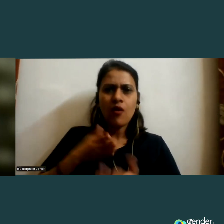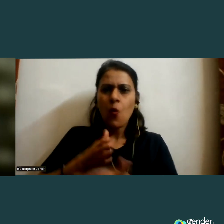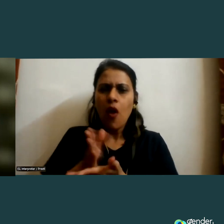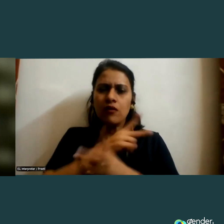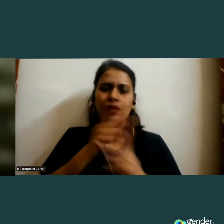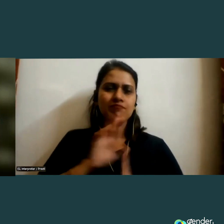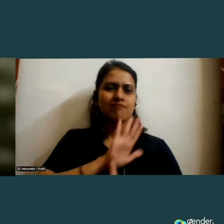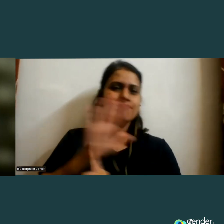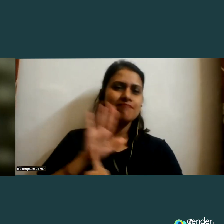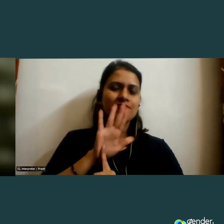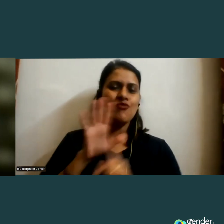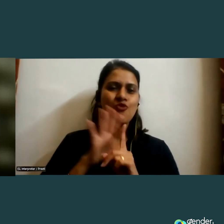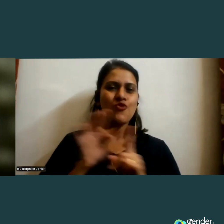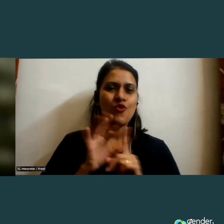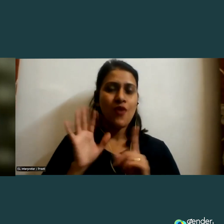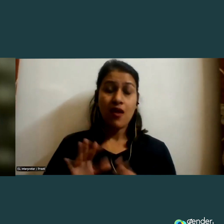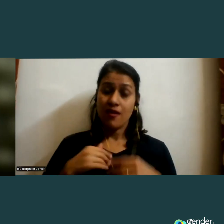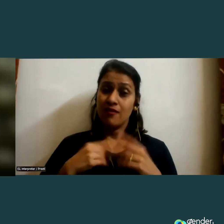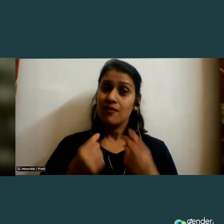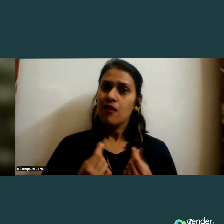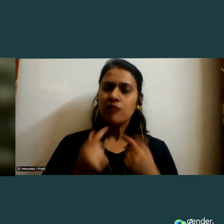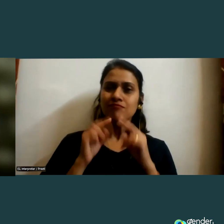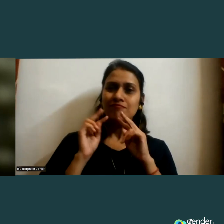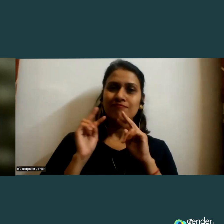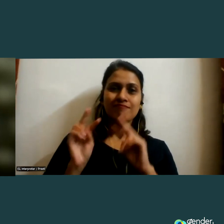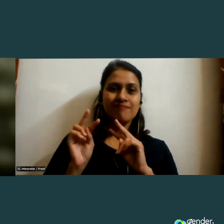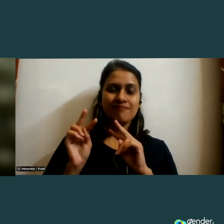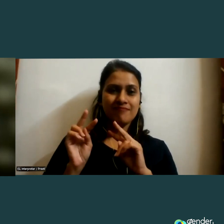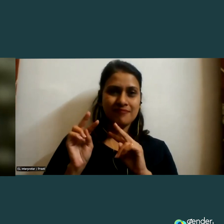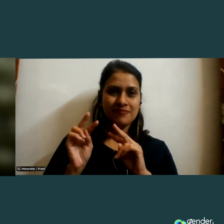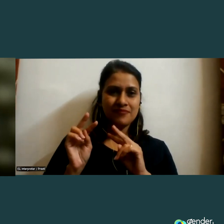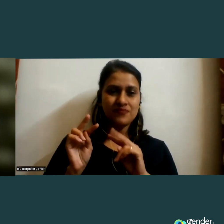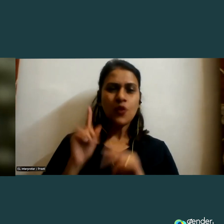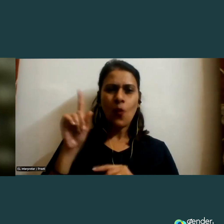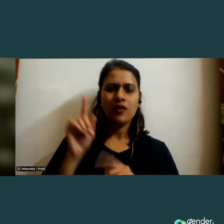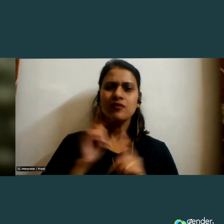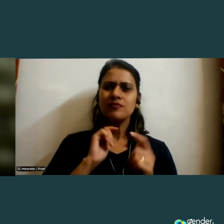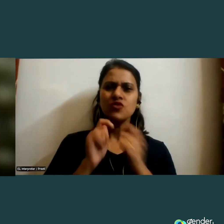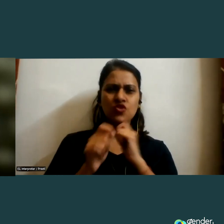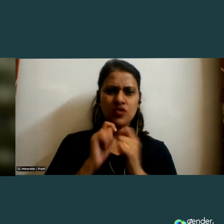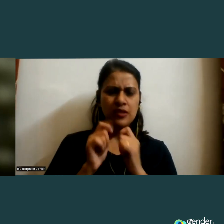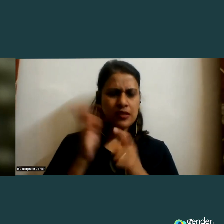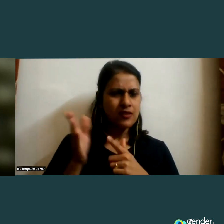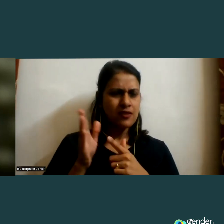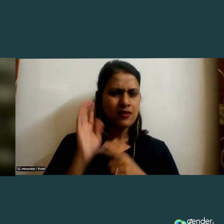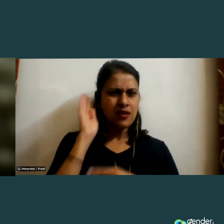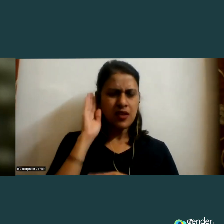So a really quick anecdote, like one of a journalist from, I can't remember which